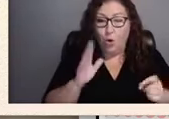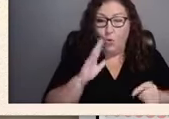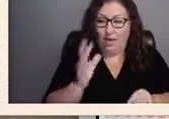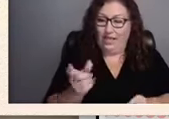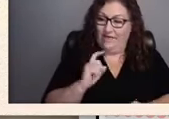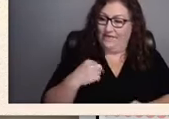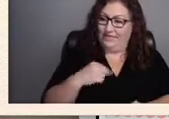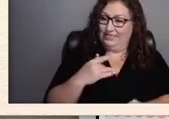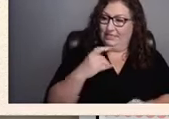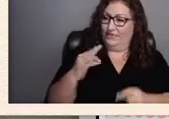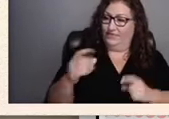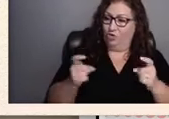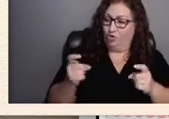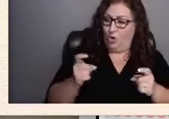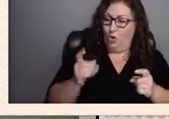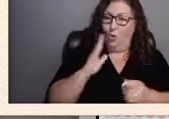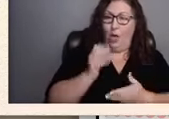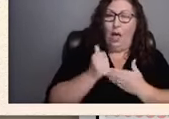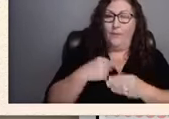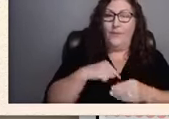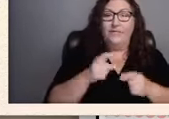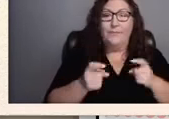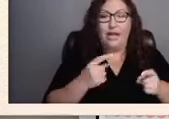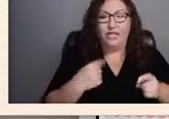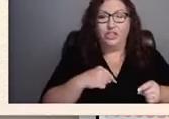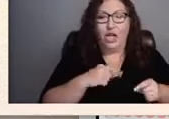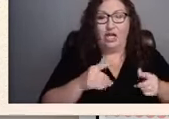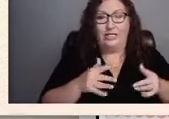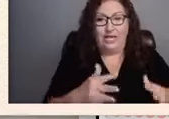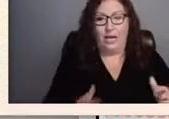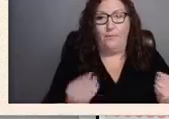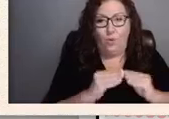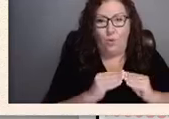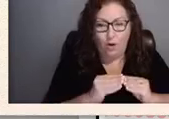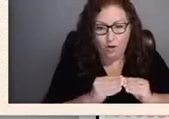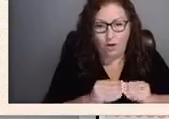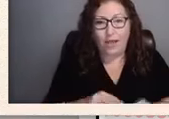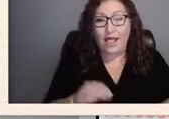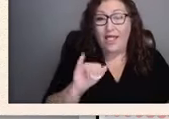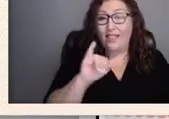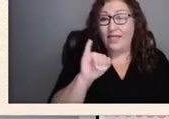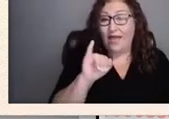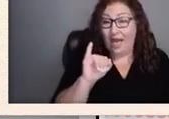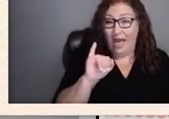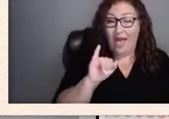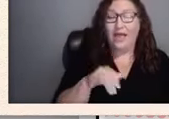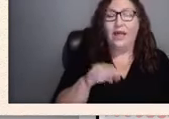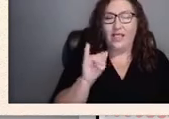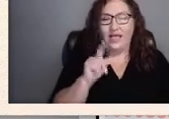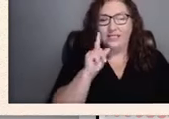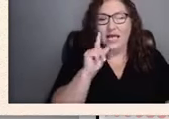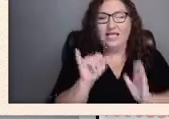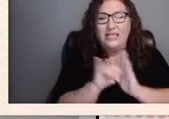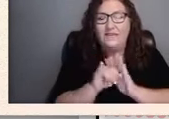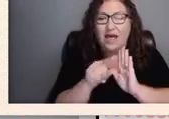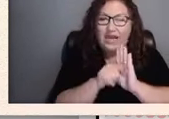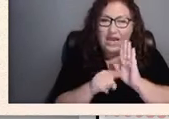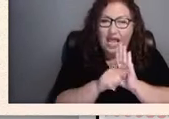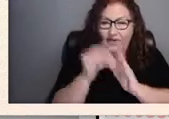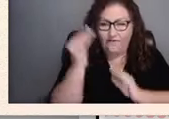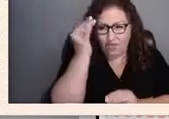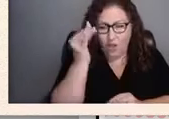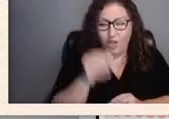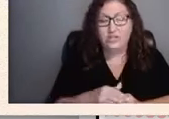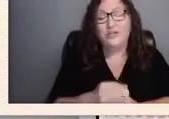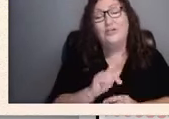it will help us manage anxiety much more effectively. The I in the fight is identify negative thoughts. Certainly, negative thoughts are